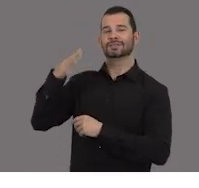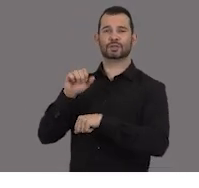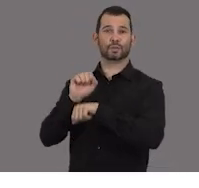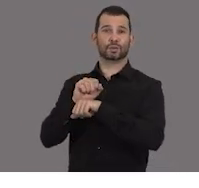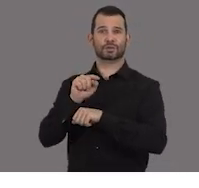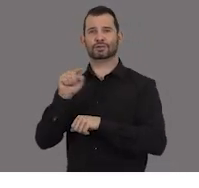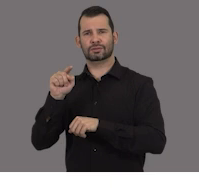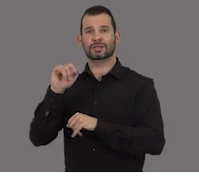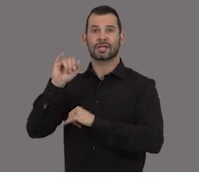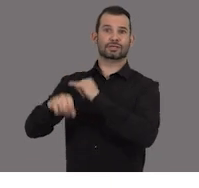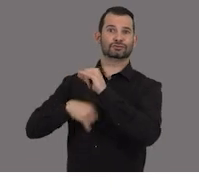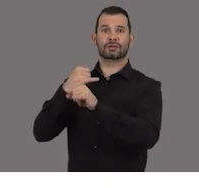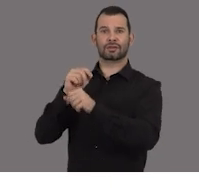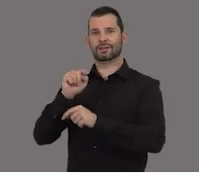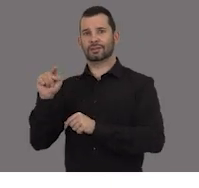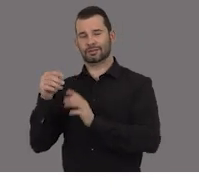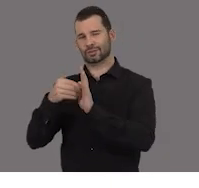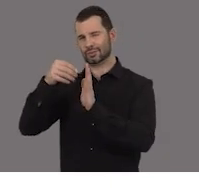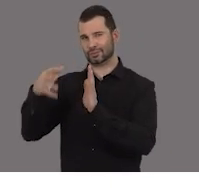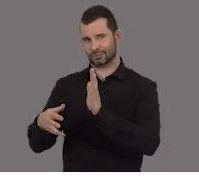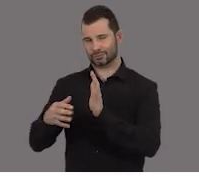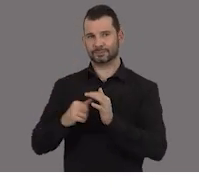visit